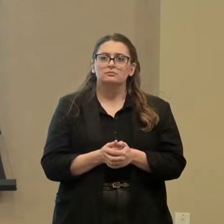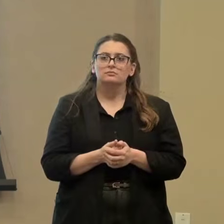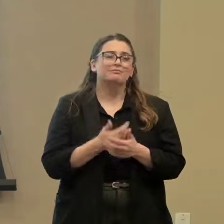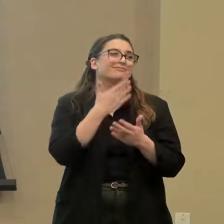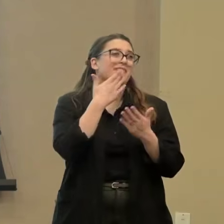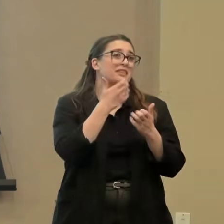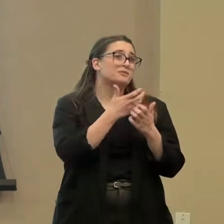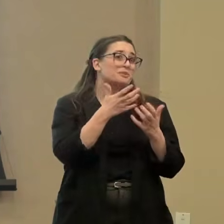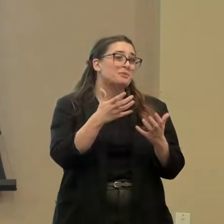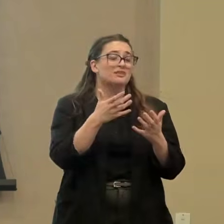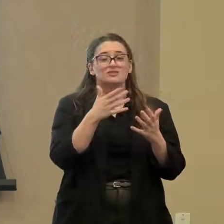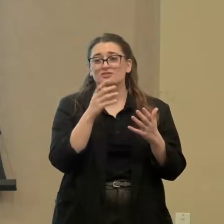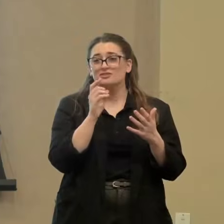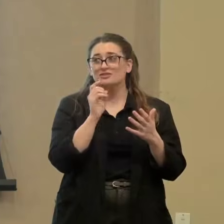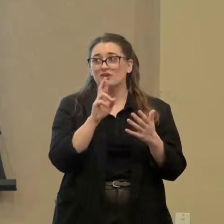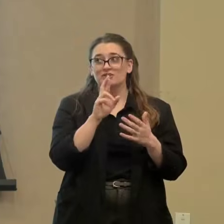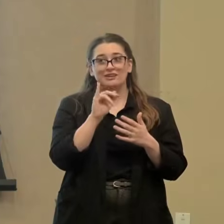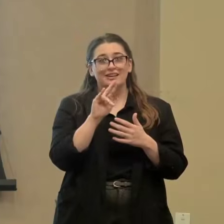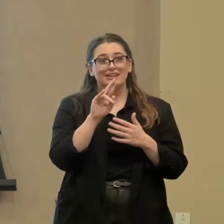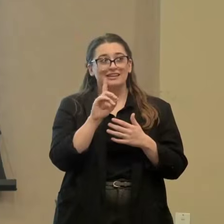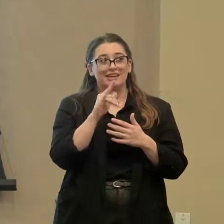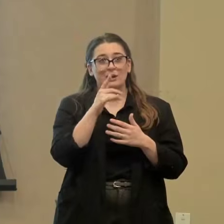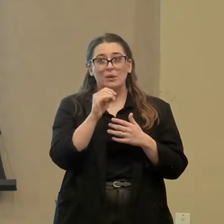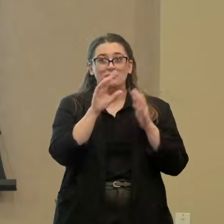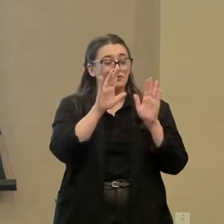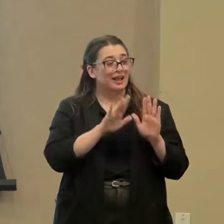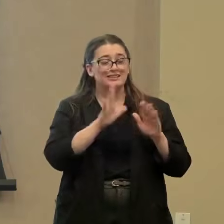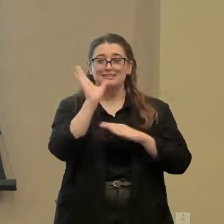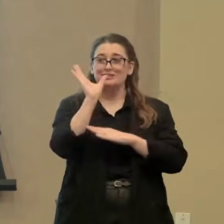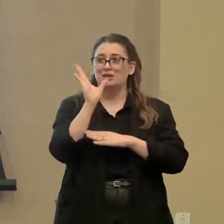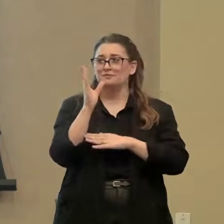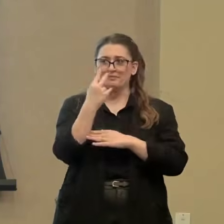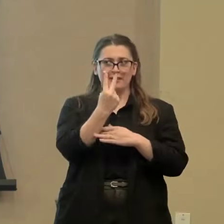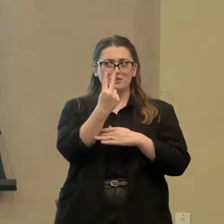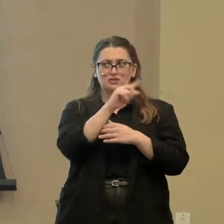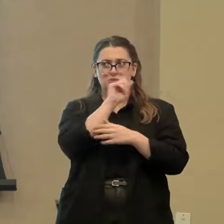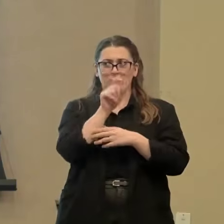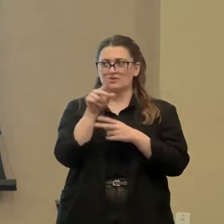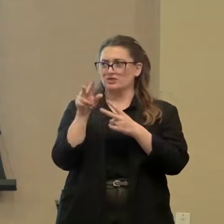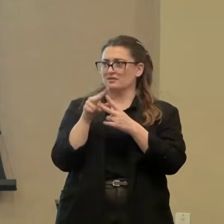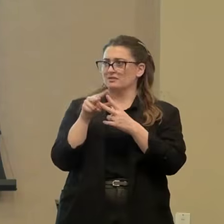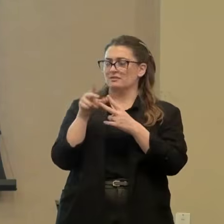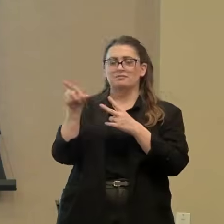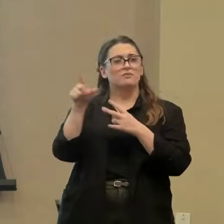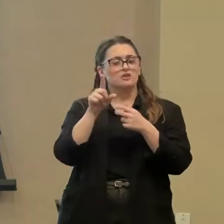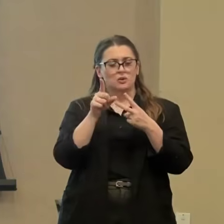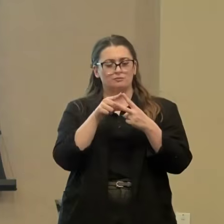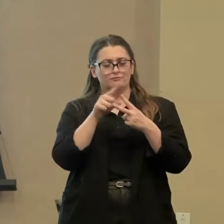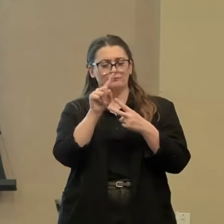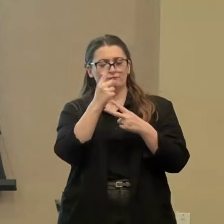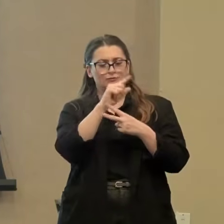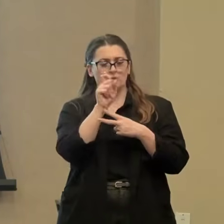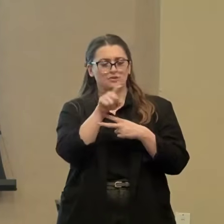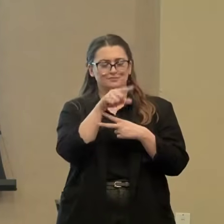Thank you so much, Dr. Indigo, for your excellent talk. I have two questions for you. So the first, how do you